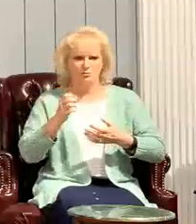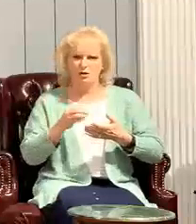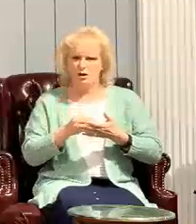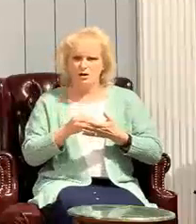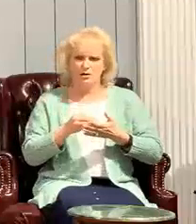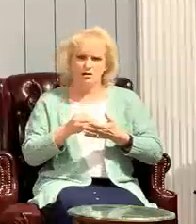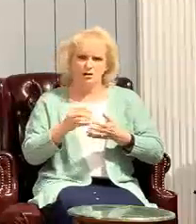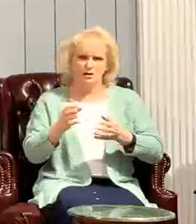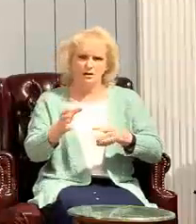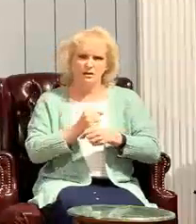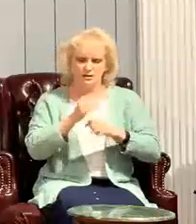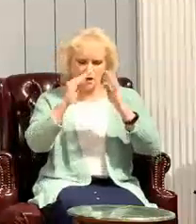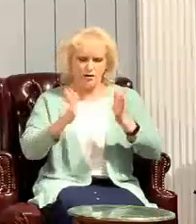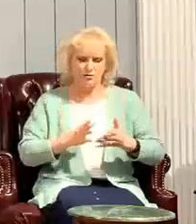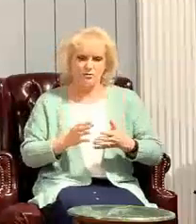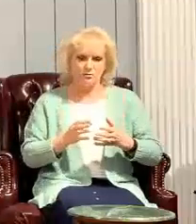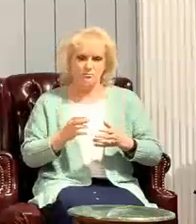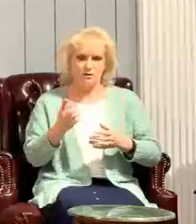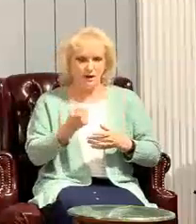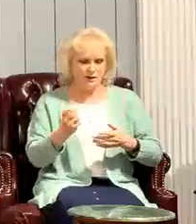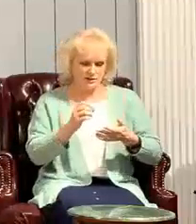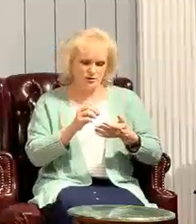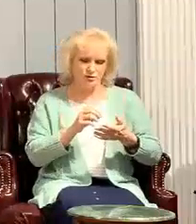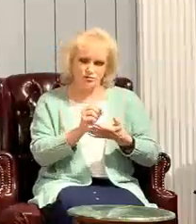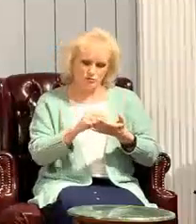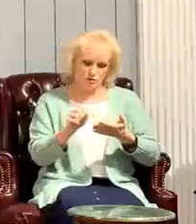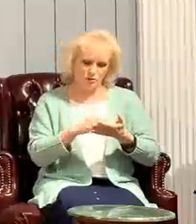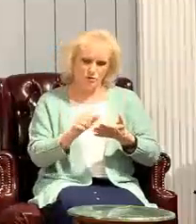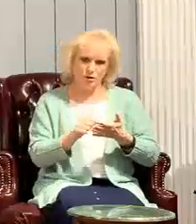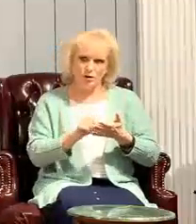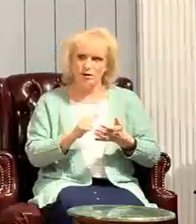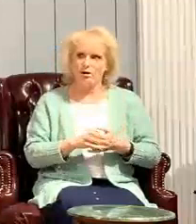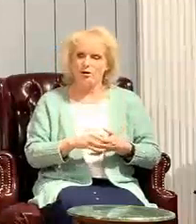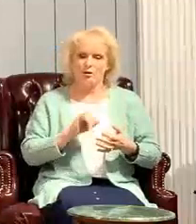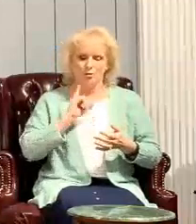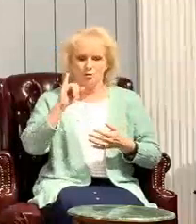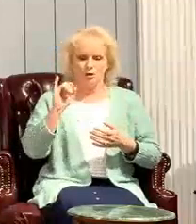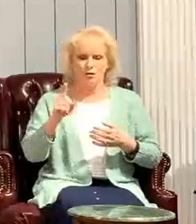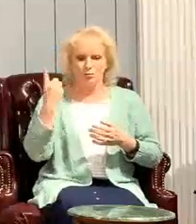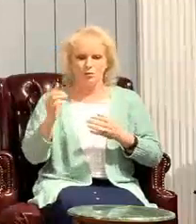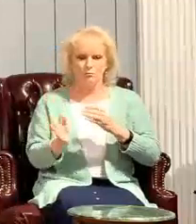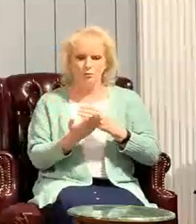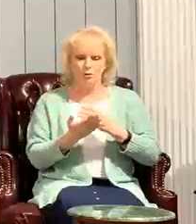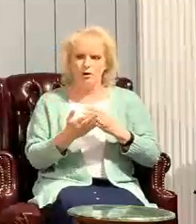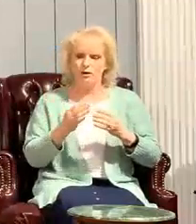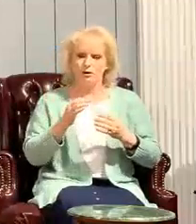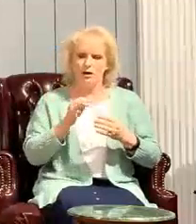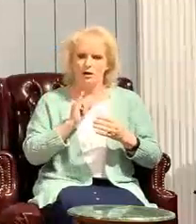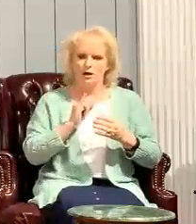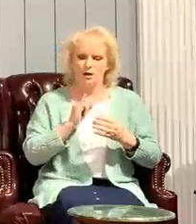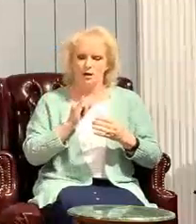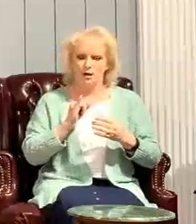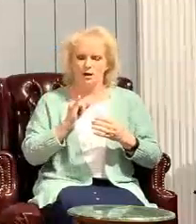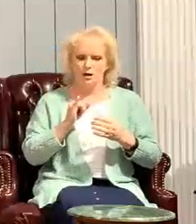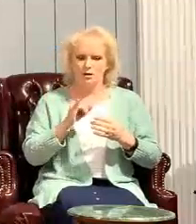stuff. And I kept filling out paperwork. One morning I got up to go to my car. My car, there was a big puddle of antifreeze underneath the